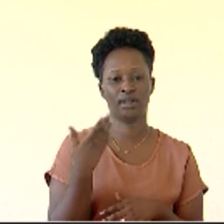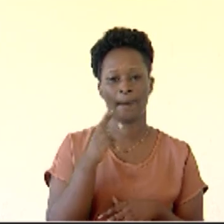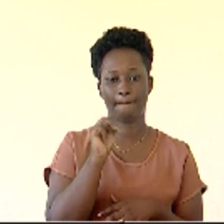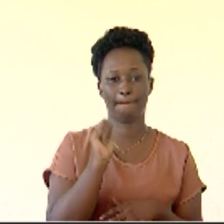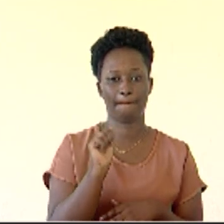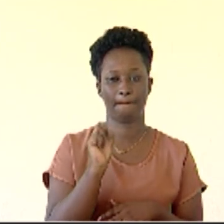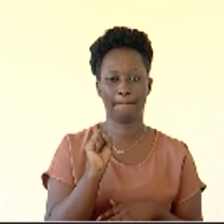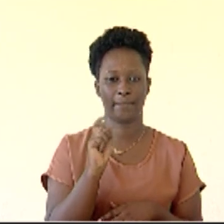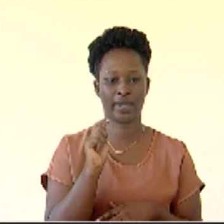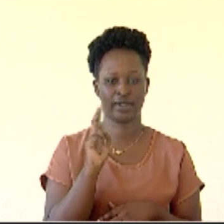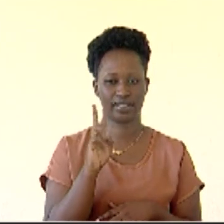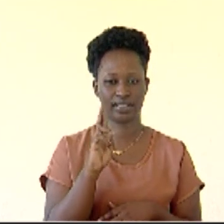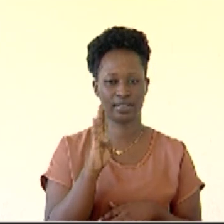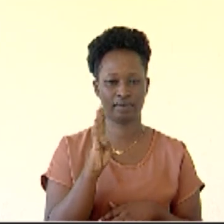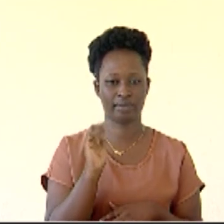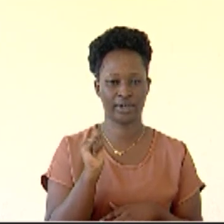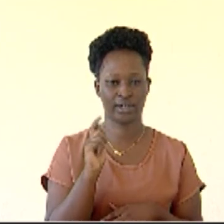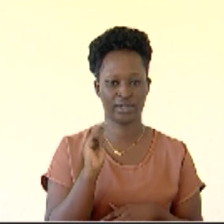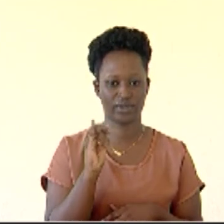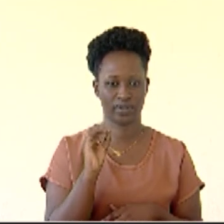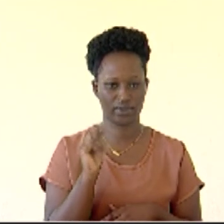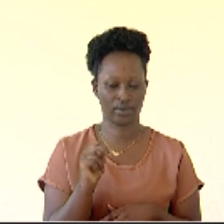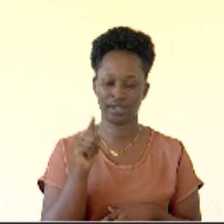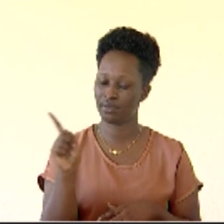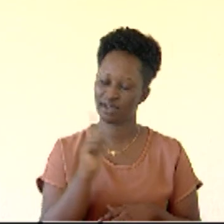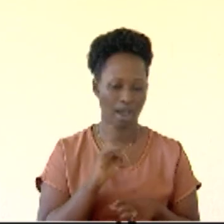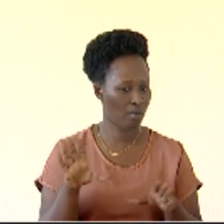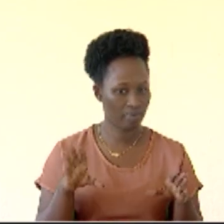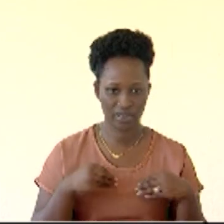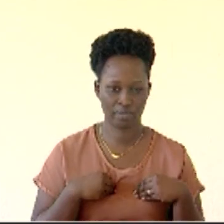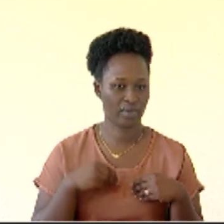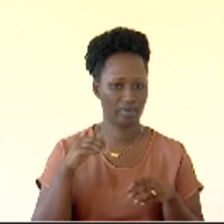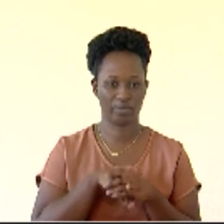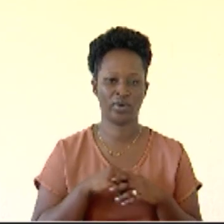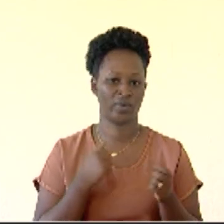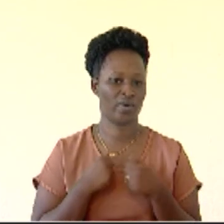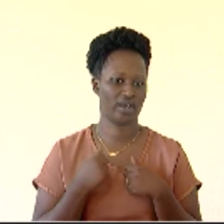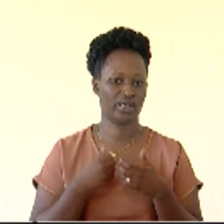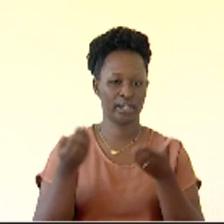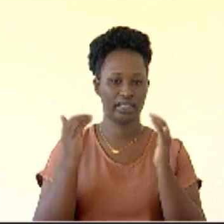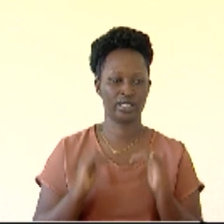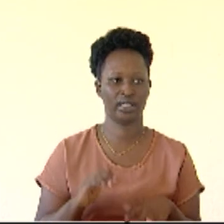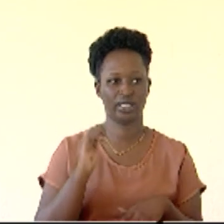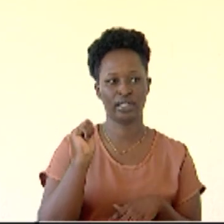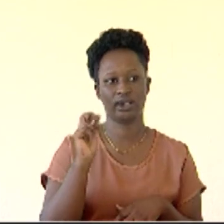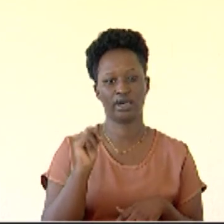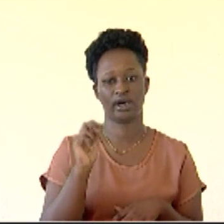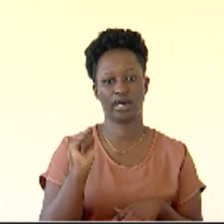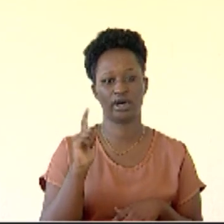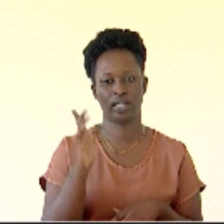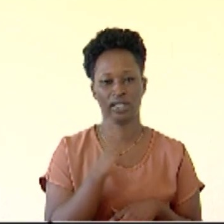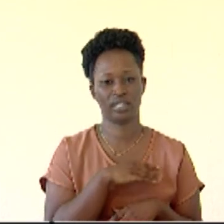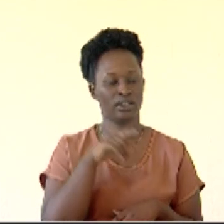Anal sexual intercourse, doing sex through anus, is not allowed. That is supposed to be not allowed in Rwanda. This is the type of